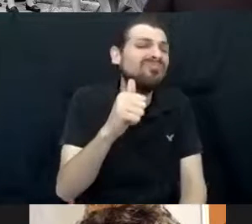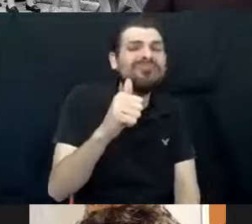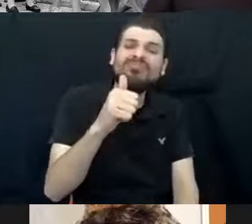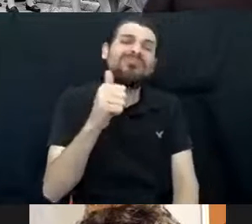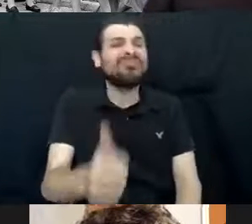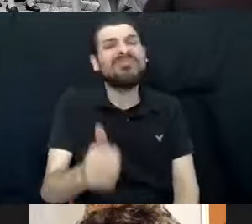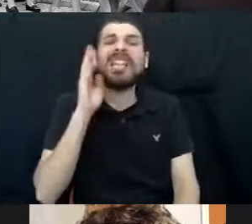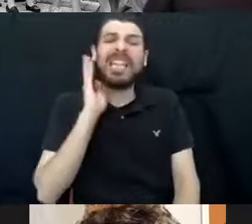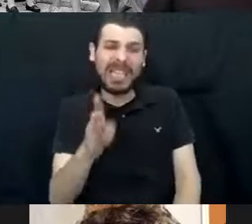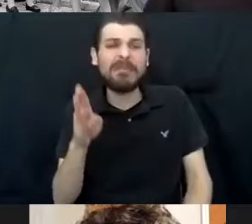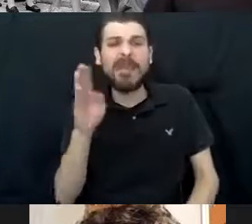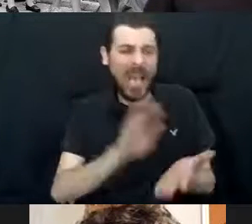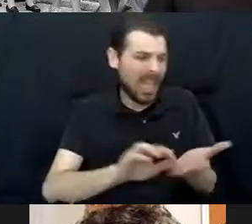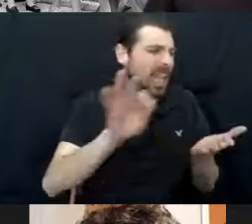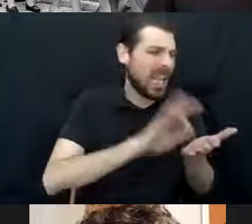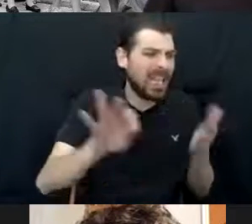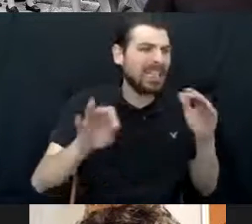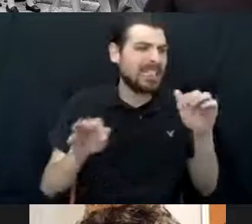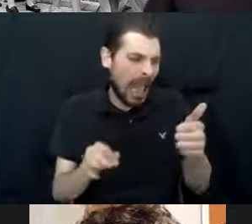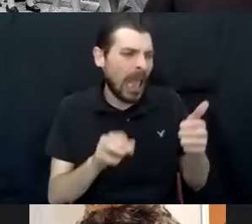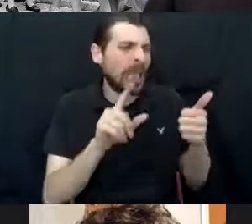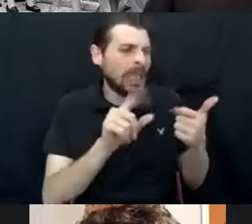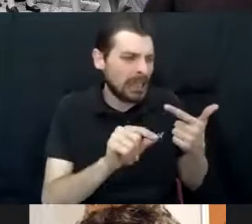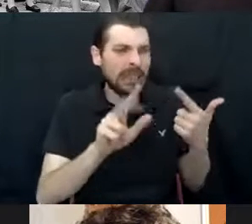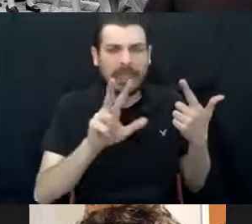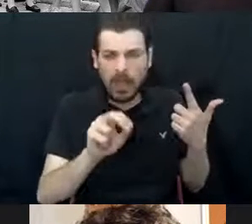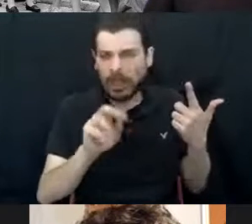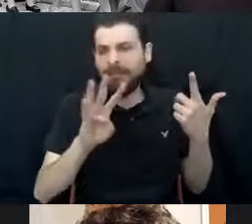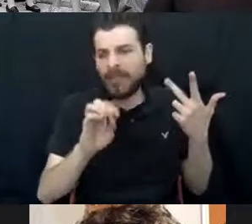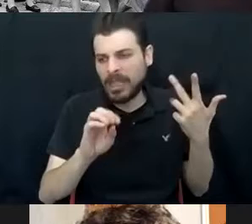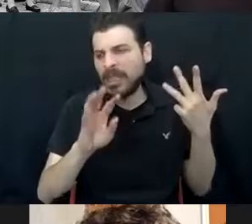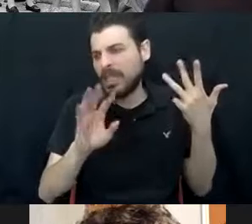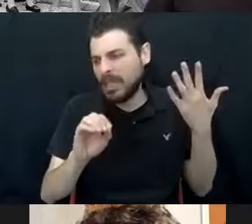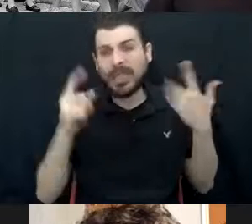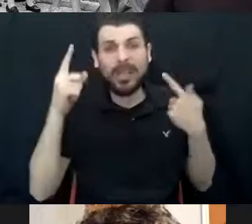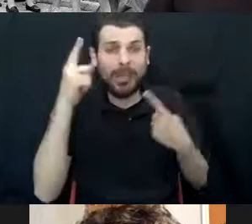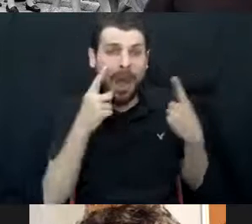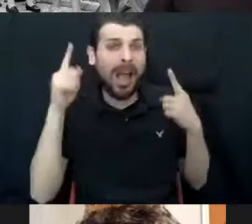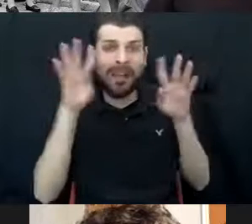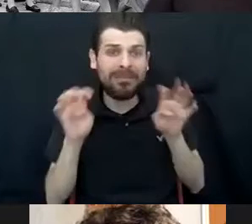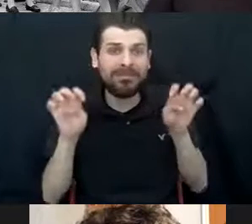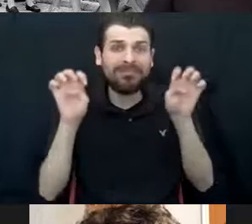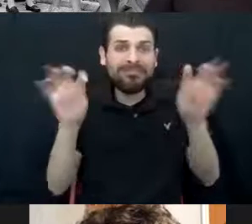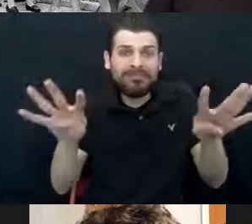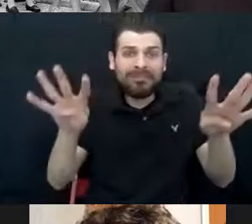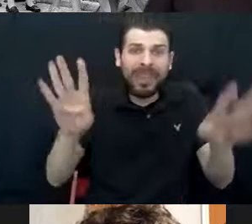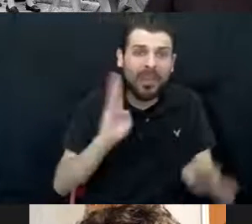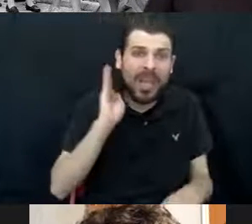count them 10 by 10. And we wonder when the right will